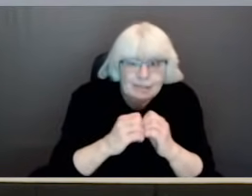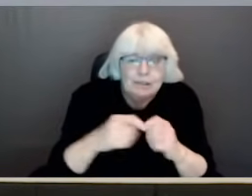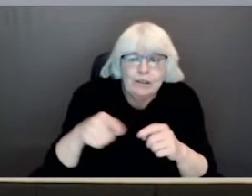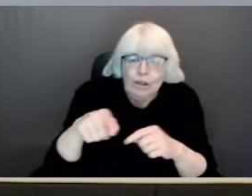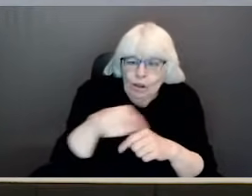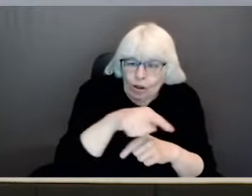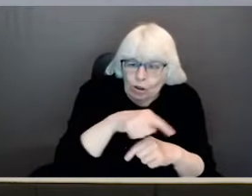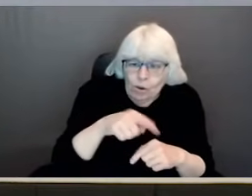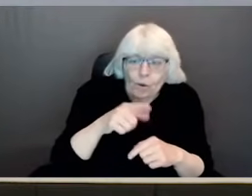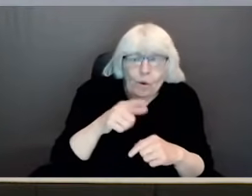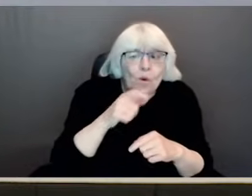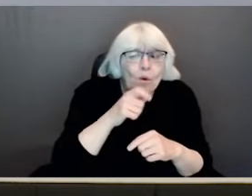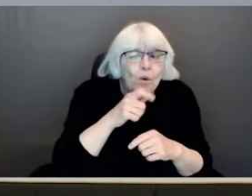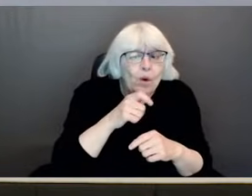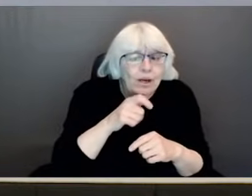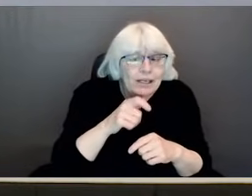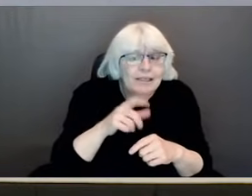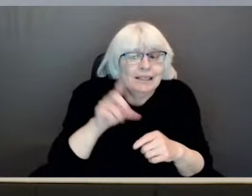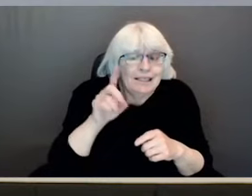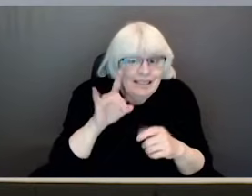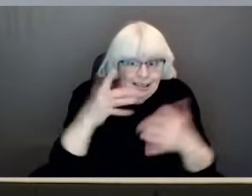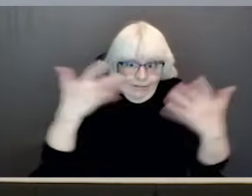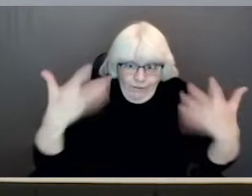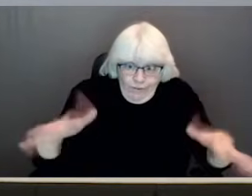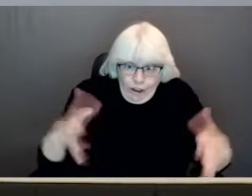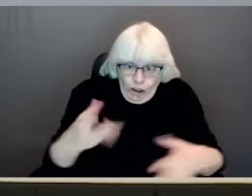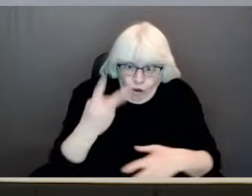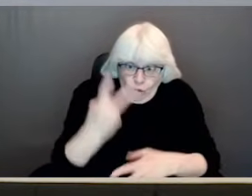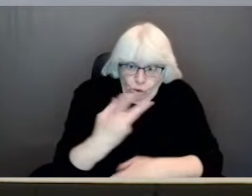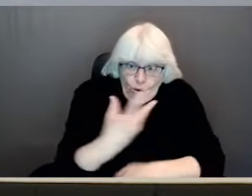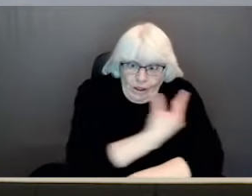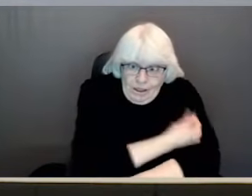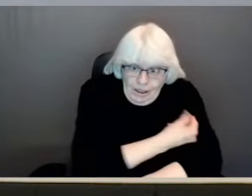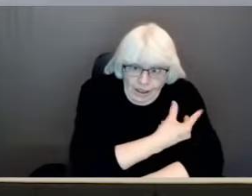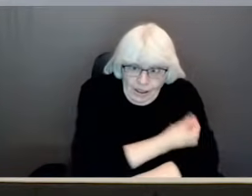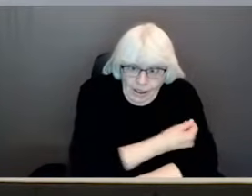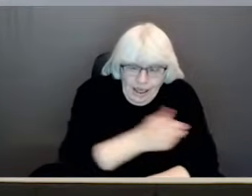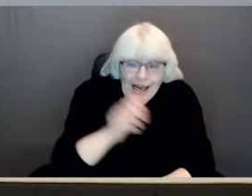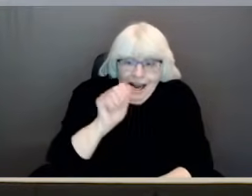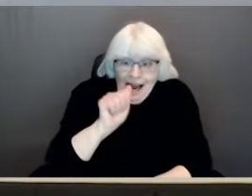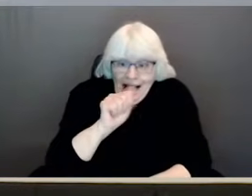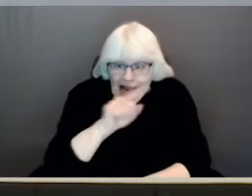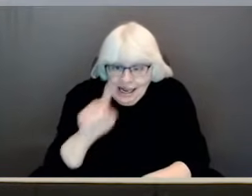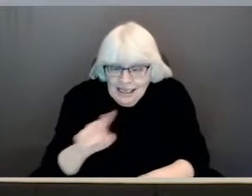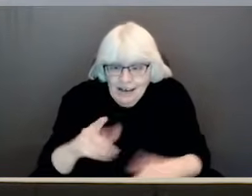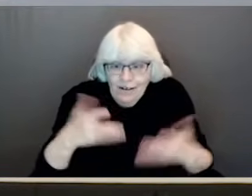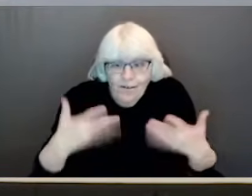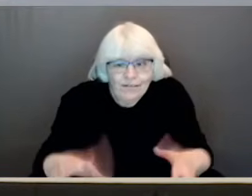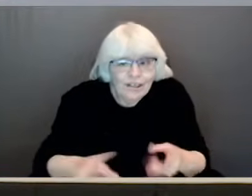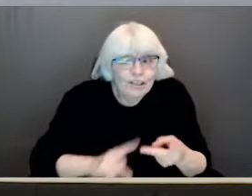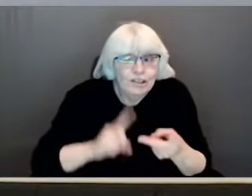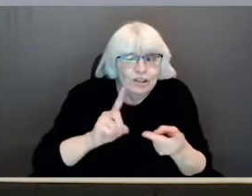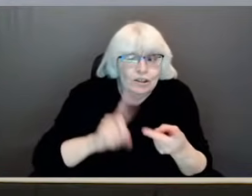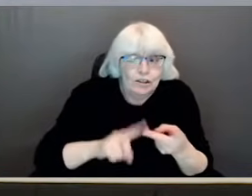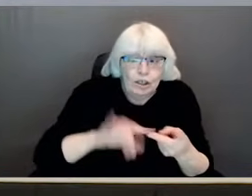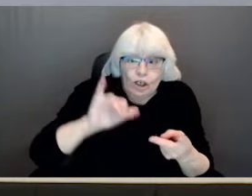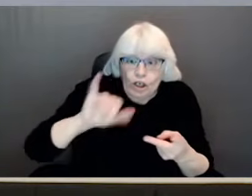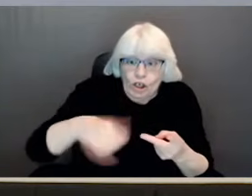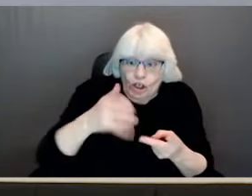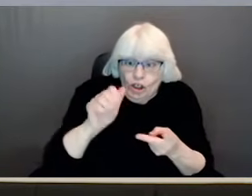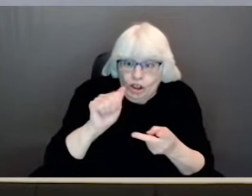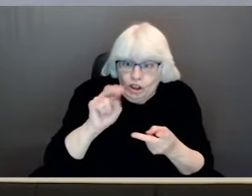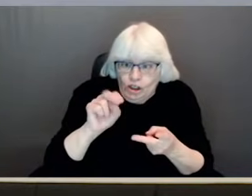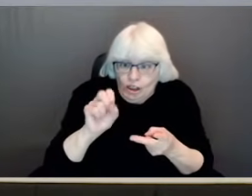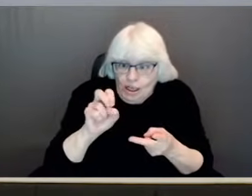Also, healthcare workers who provide direct patient care who received their first 2 doses where